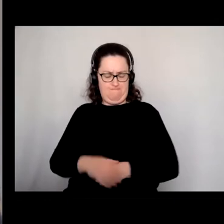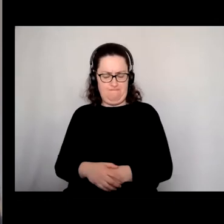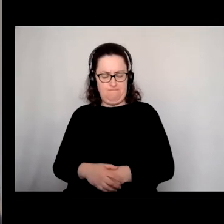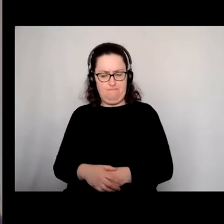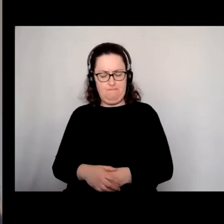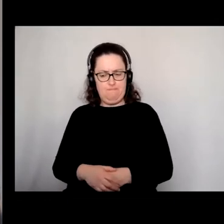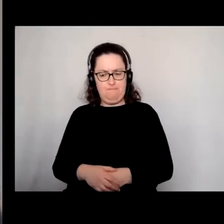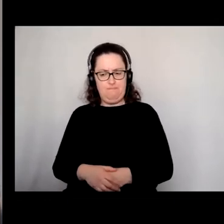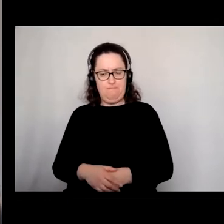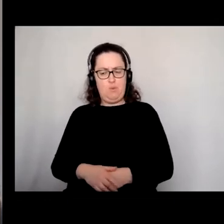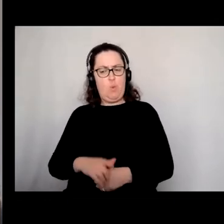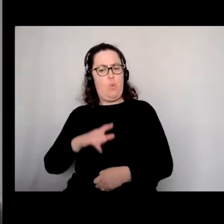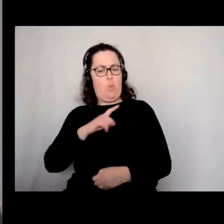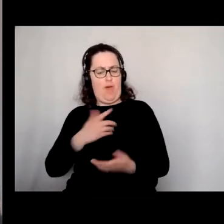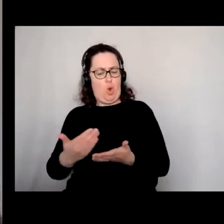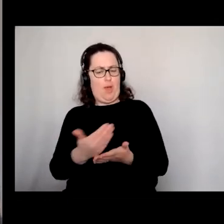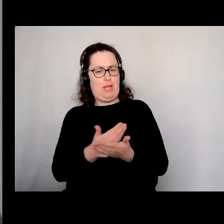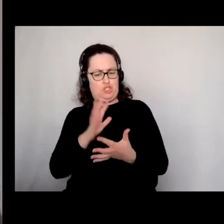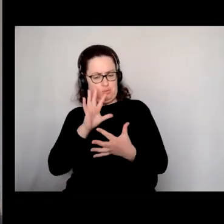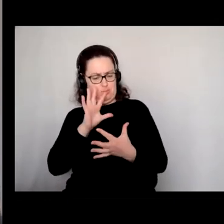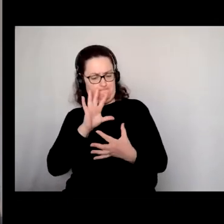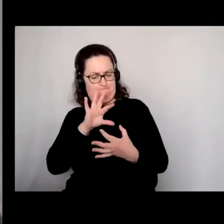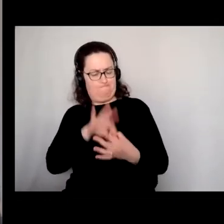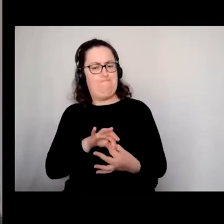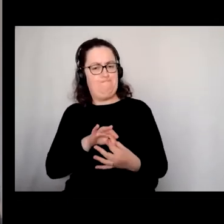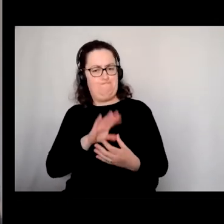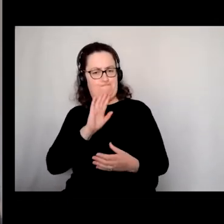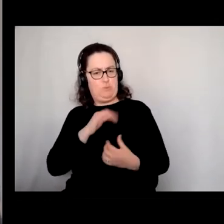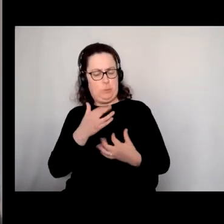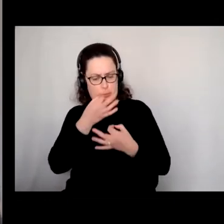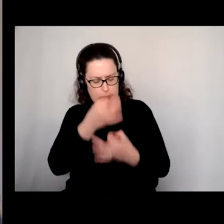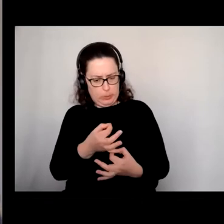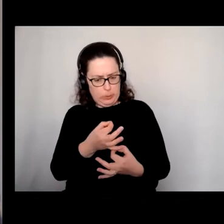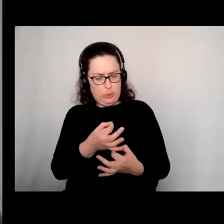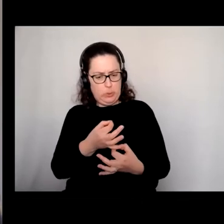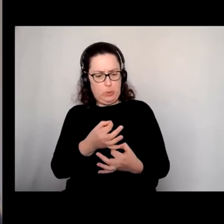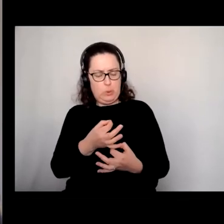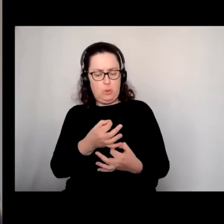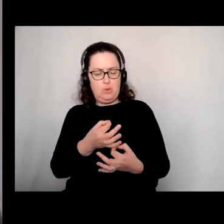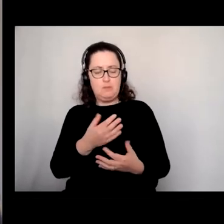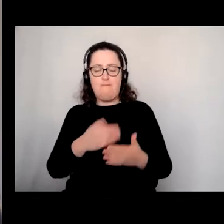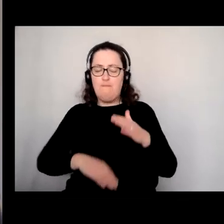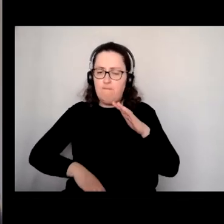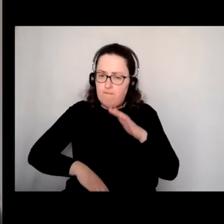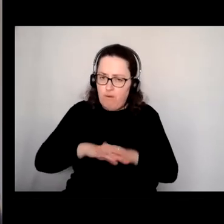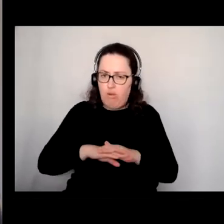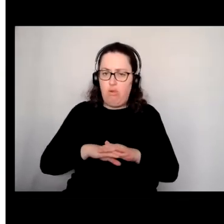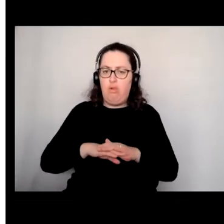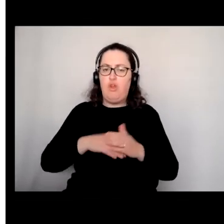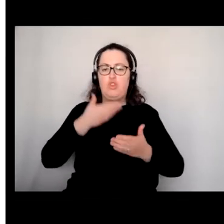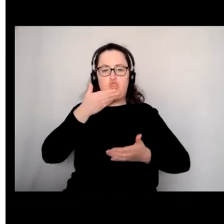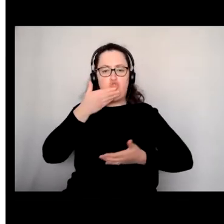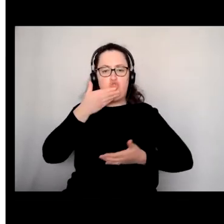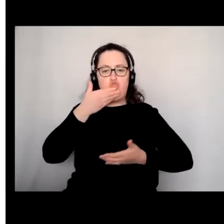the single thing that makes it engaging was partly is the fact that it's driven entirely by story and